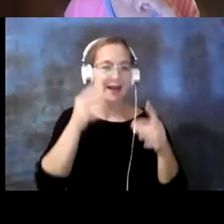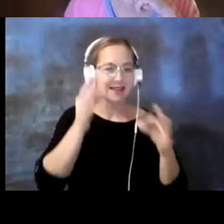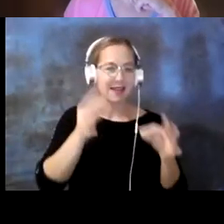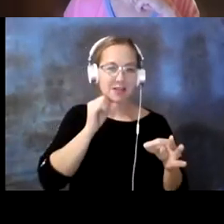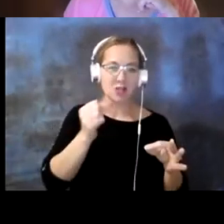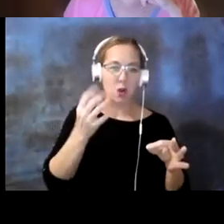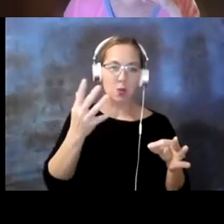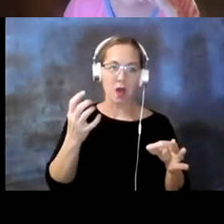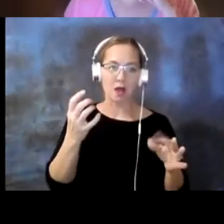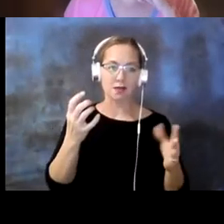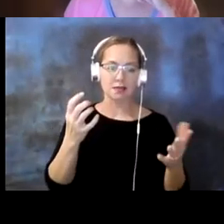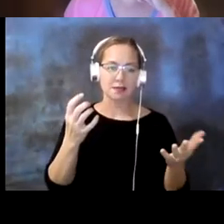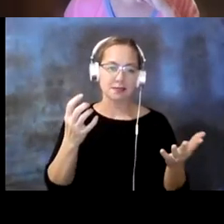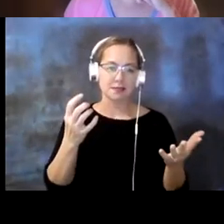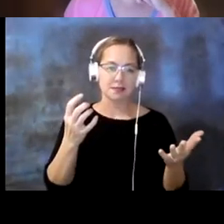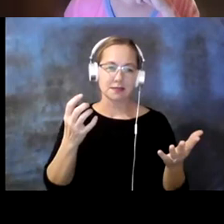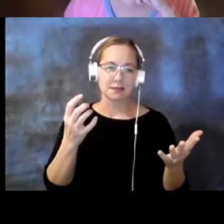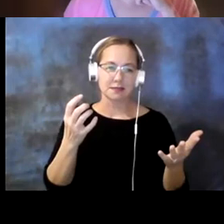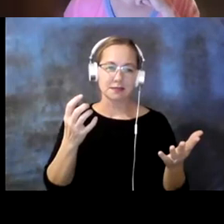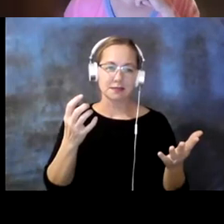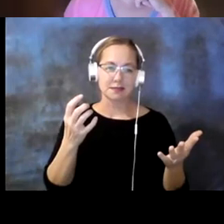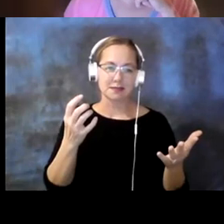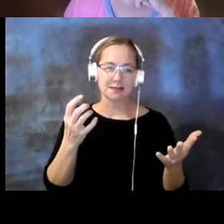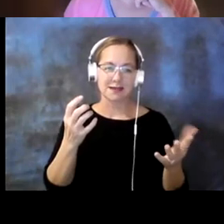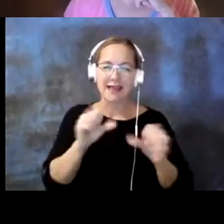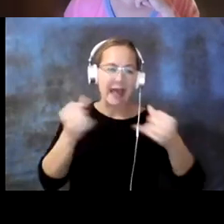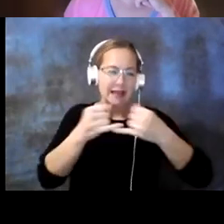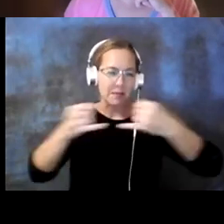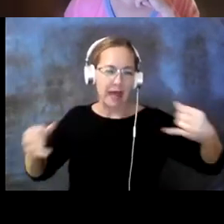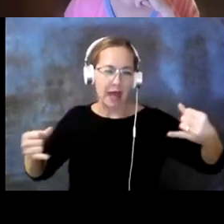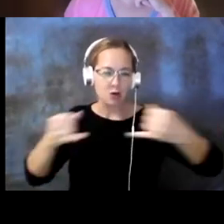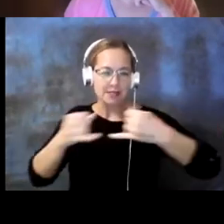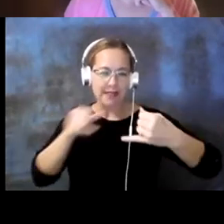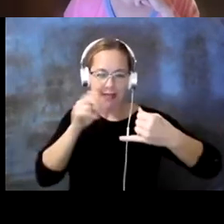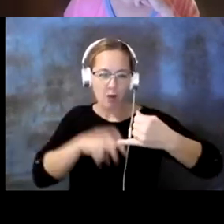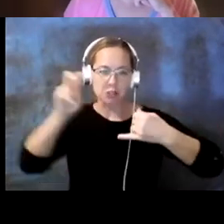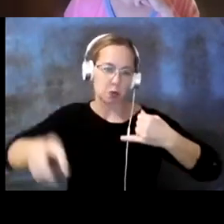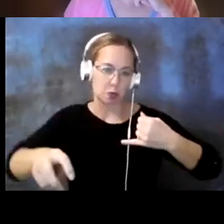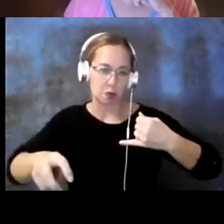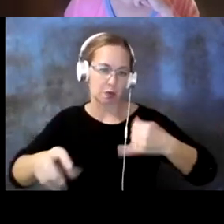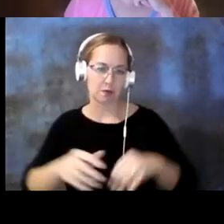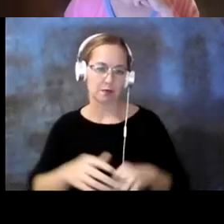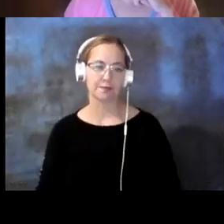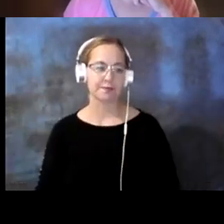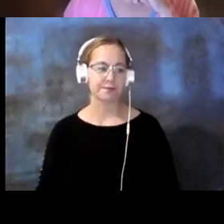to kind of cross any boundaries that people might have on that topic.